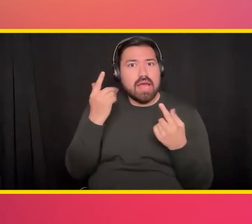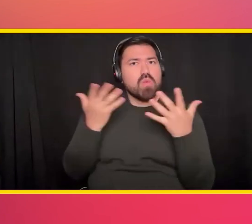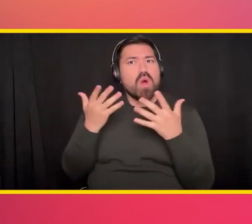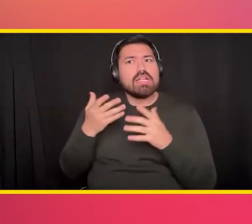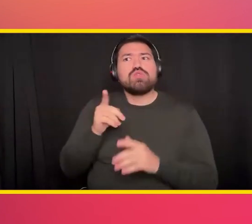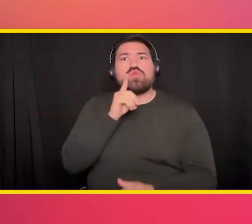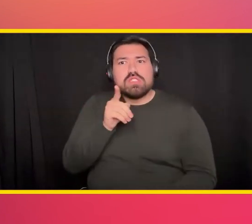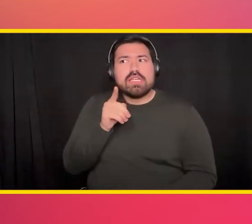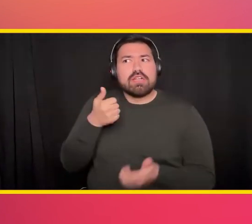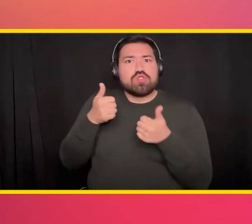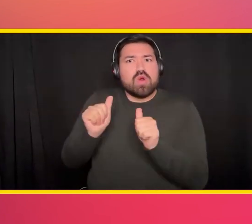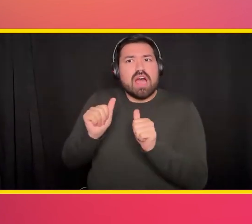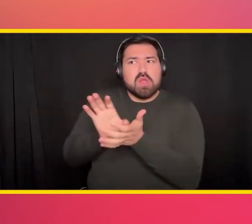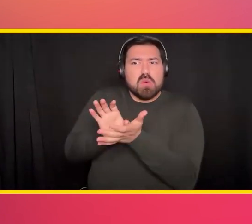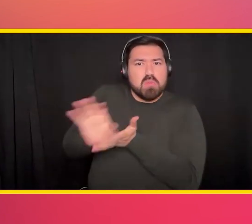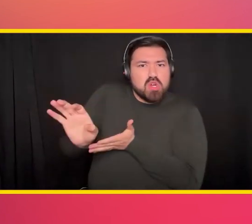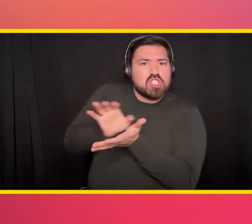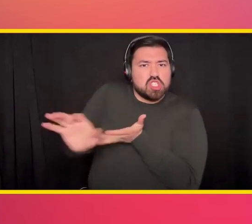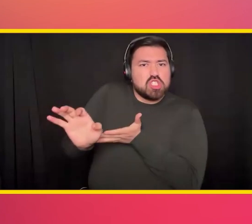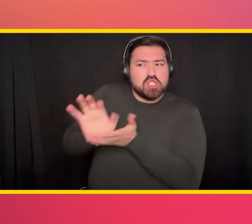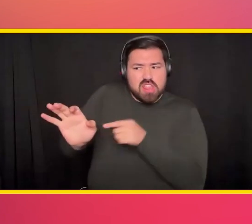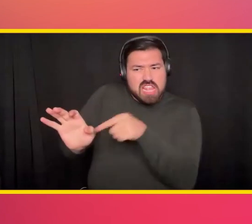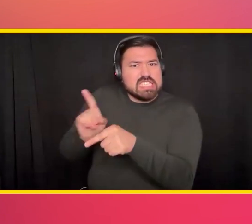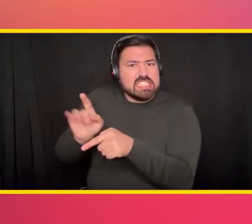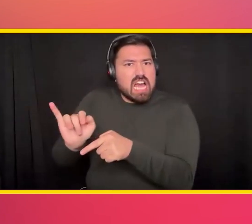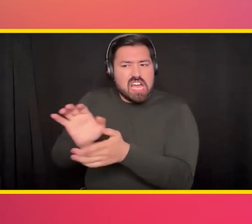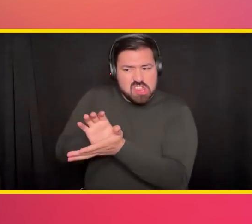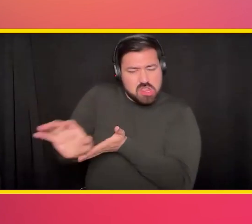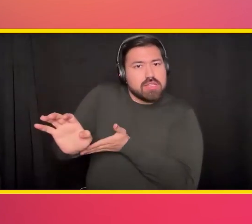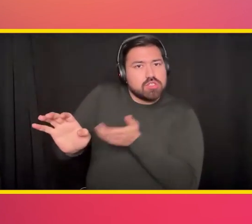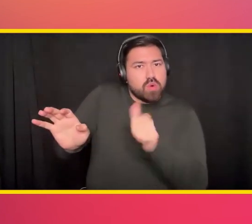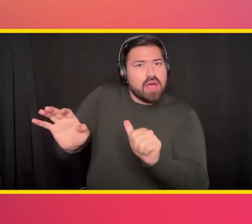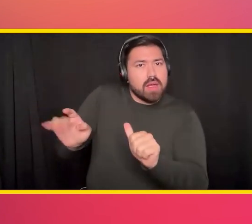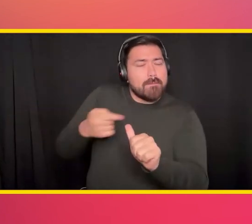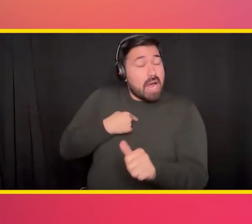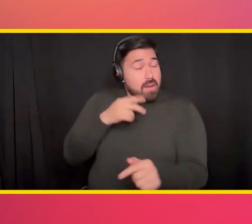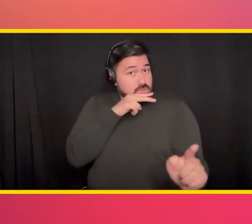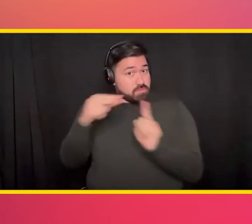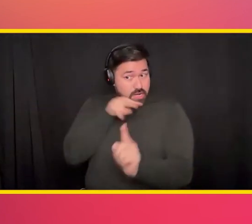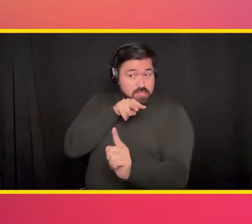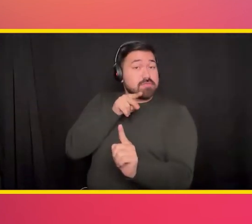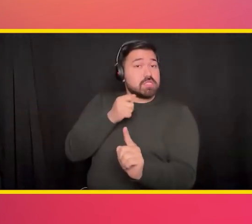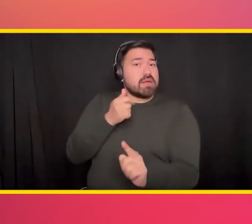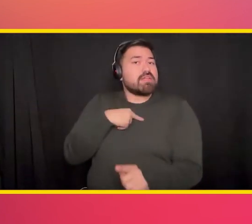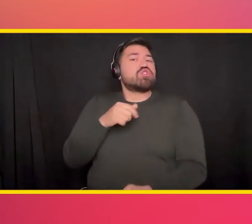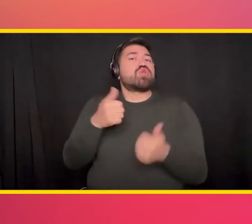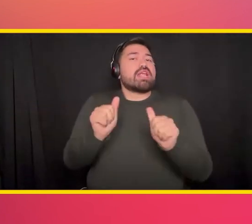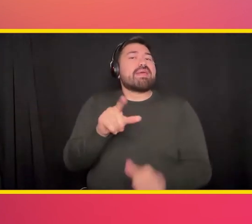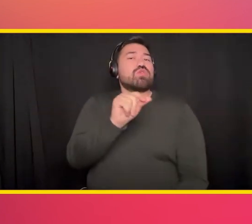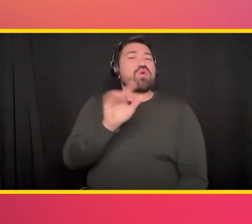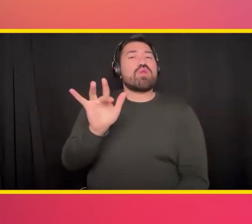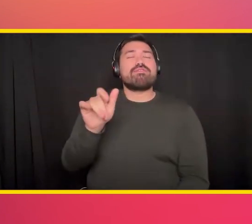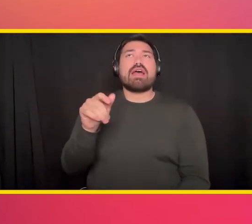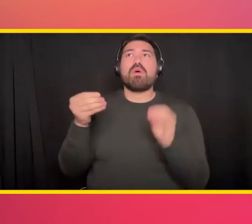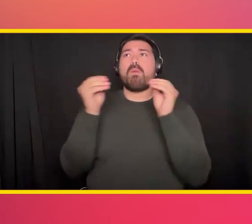what they are actually trying to get rid of, and that Mm. my perception is, they're trying to make 2025 more